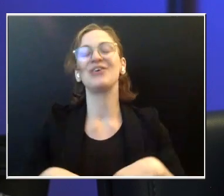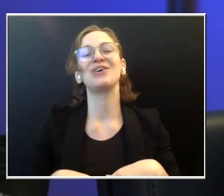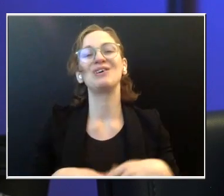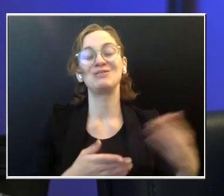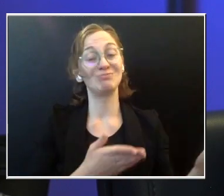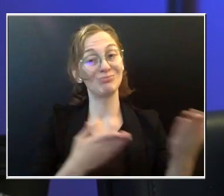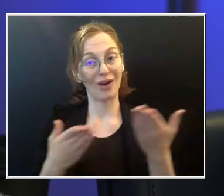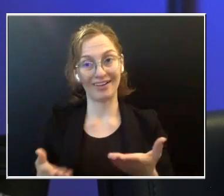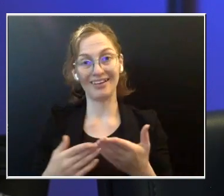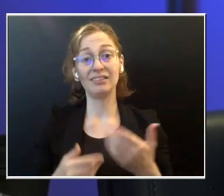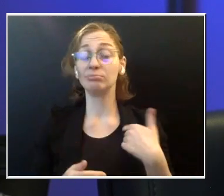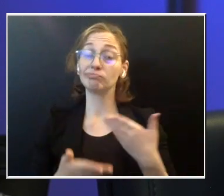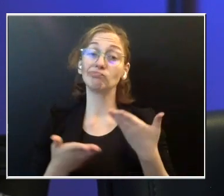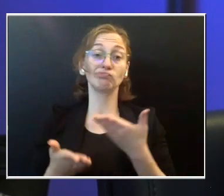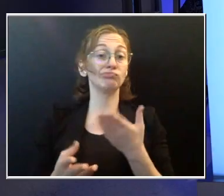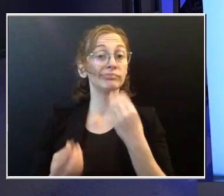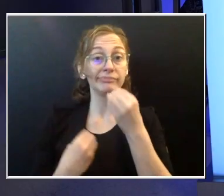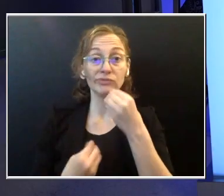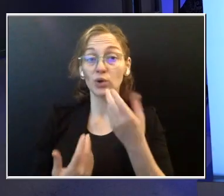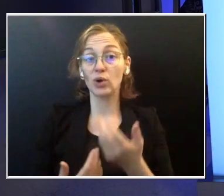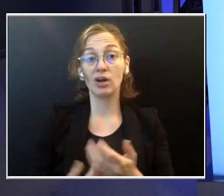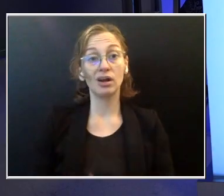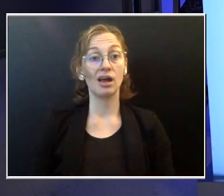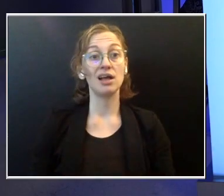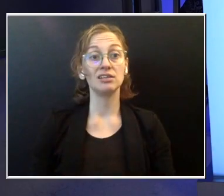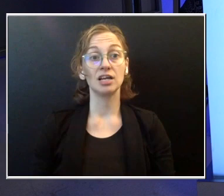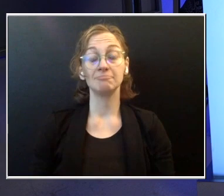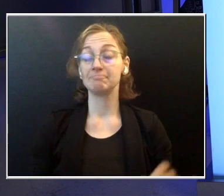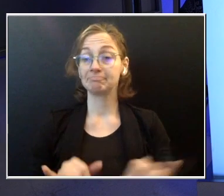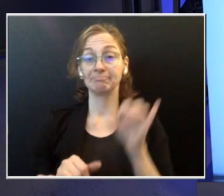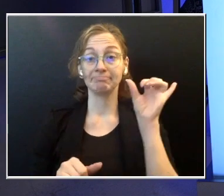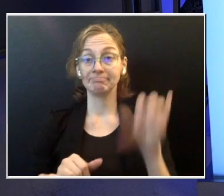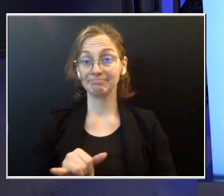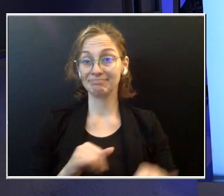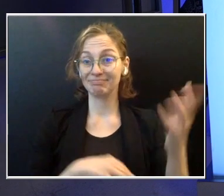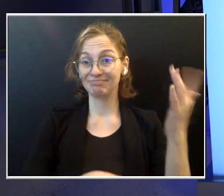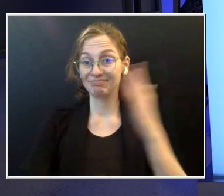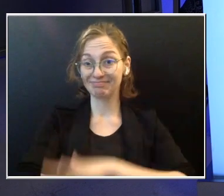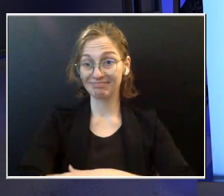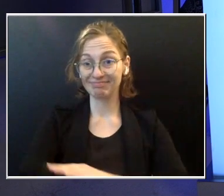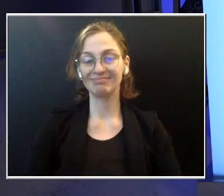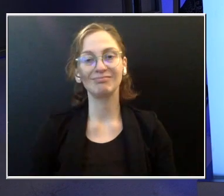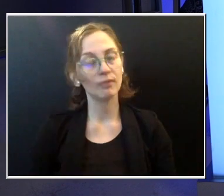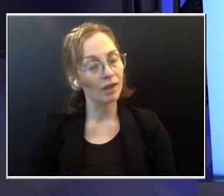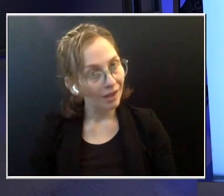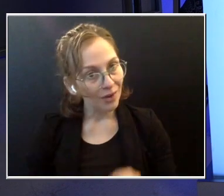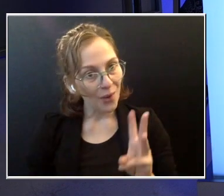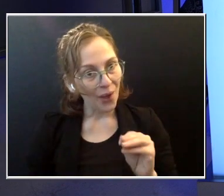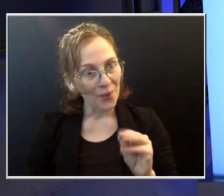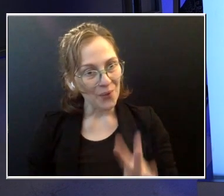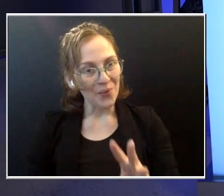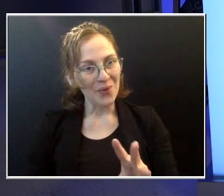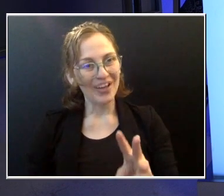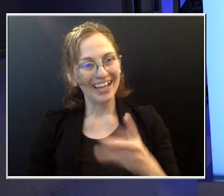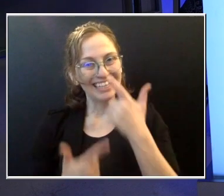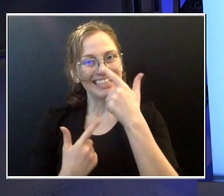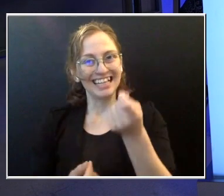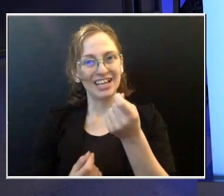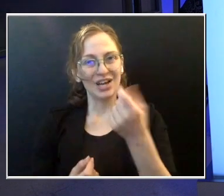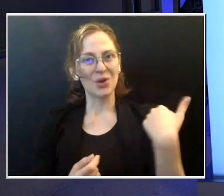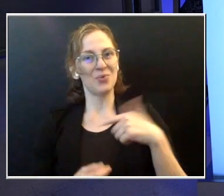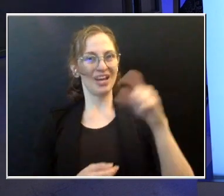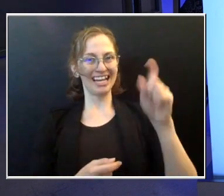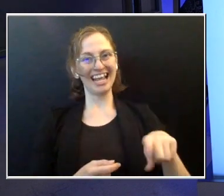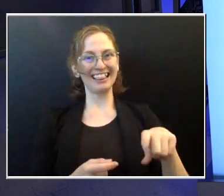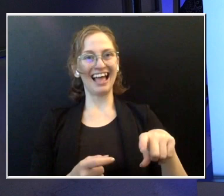lunch and hunker spend down the day. Yeah. Well, that's so interesting to hear. But yeah, I think we need a plaque or something on that. We've talked